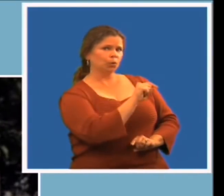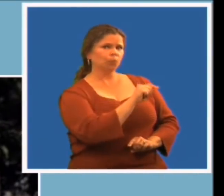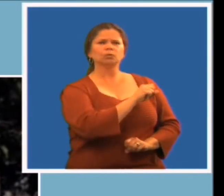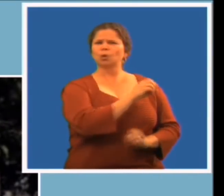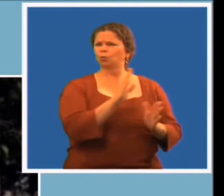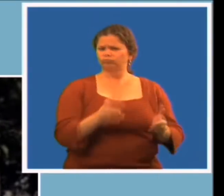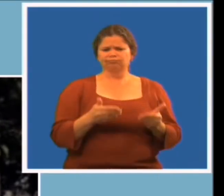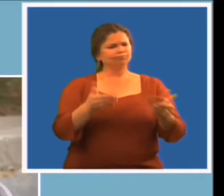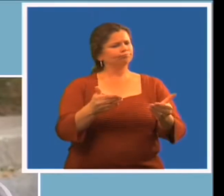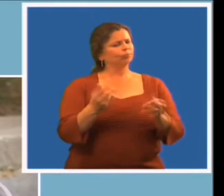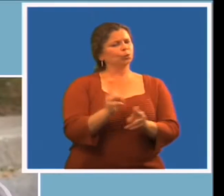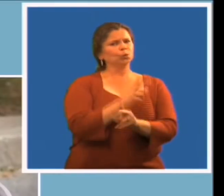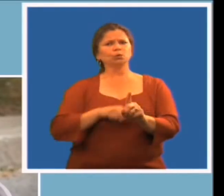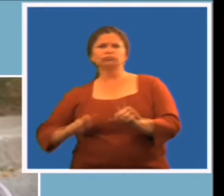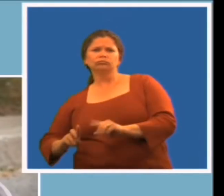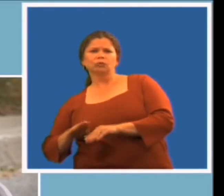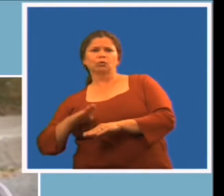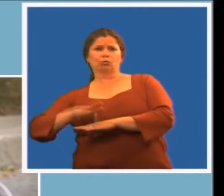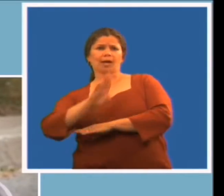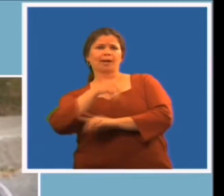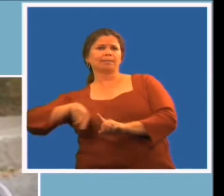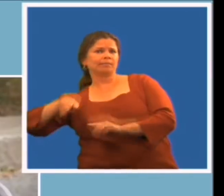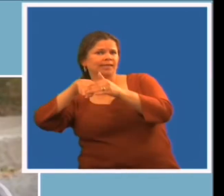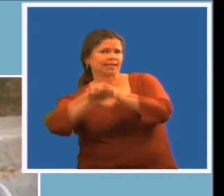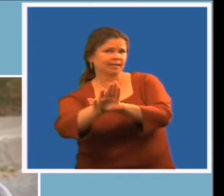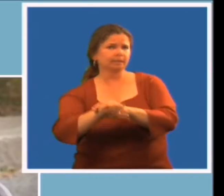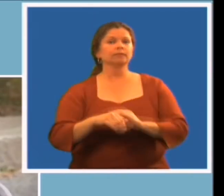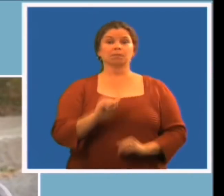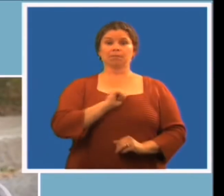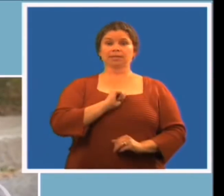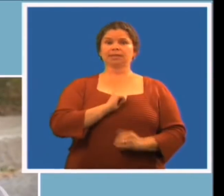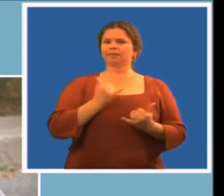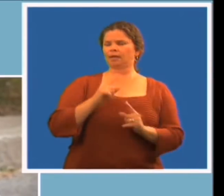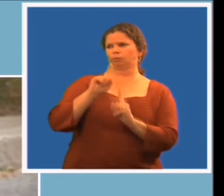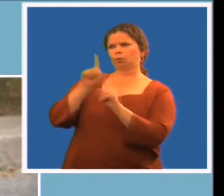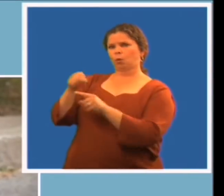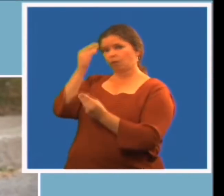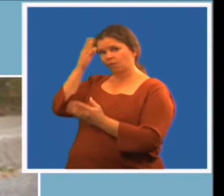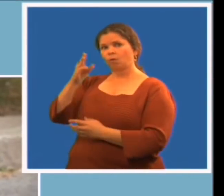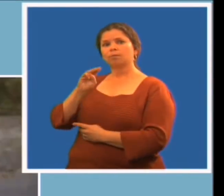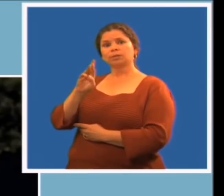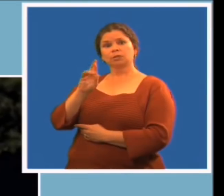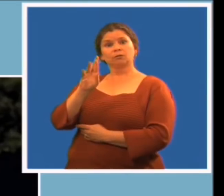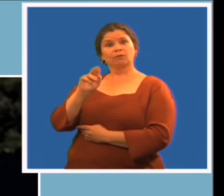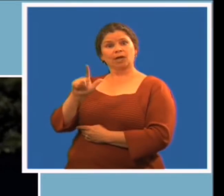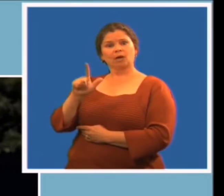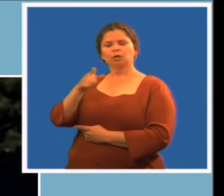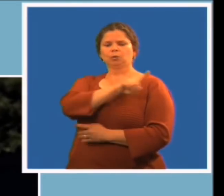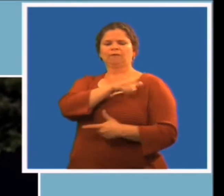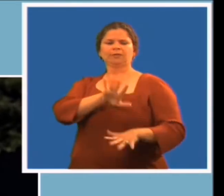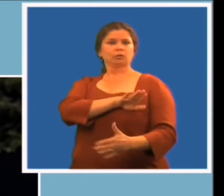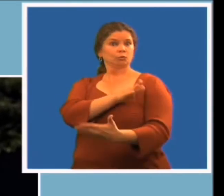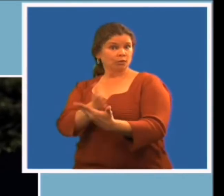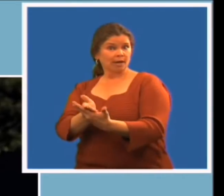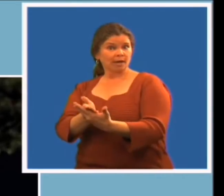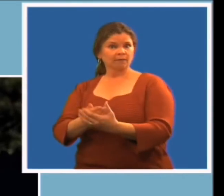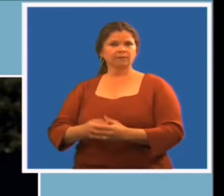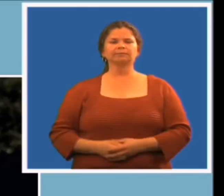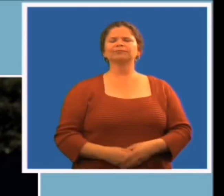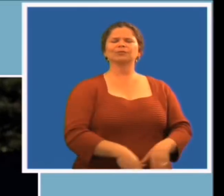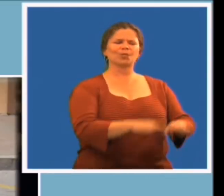up to the entrance, I'll let Mr. Farrell know that you've arrived. That'd be great. Thank you very much. Okay. Mr. Farrell, Mr. Aruda is here.